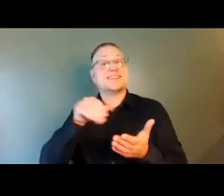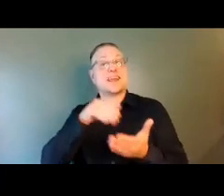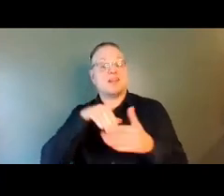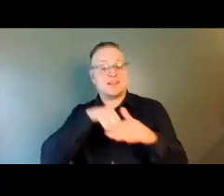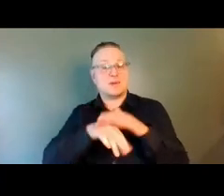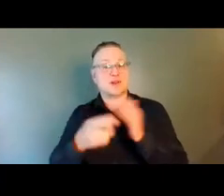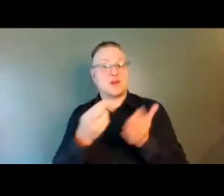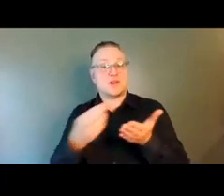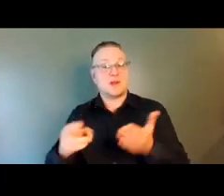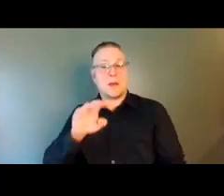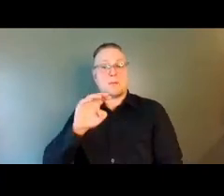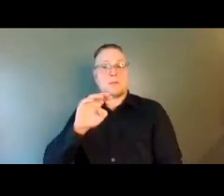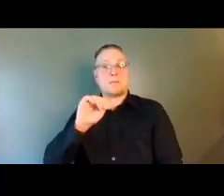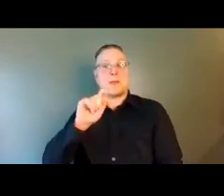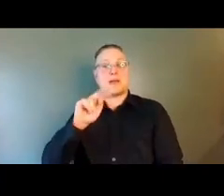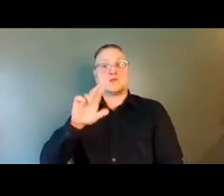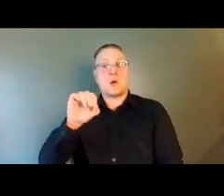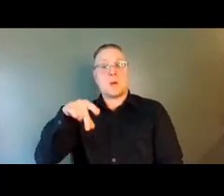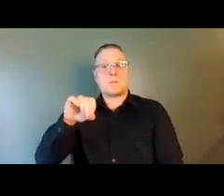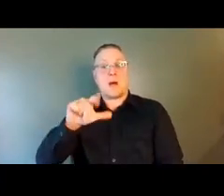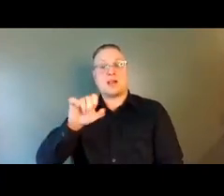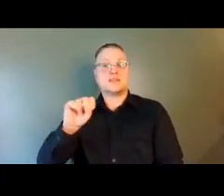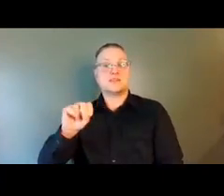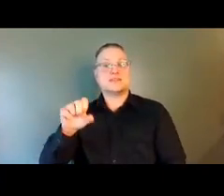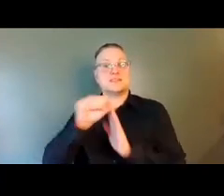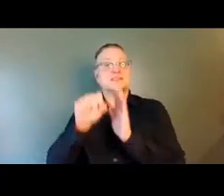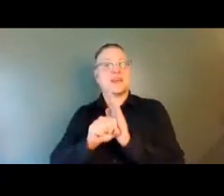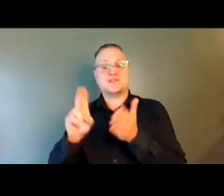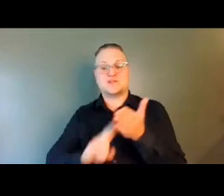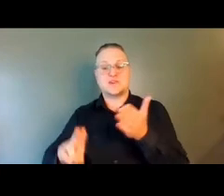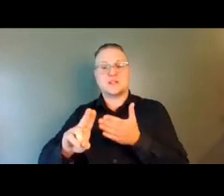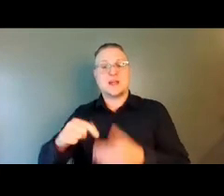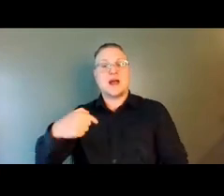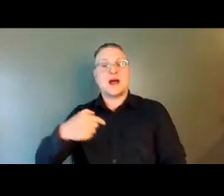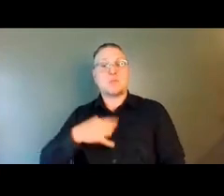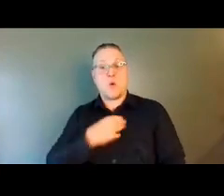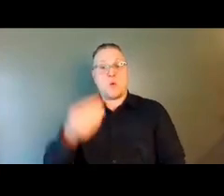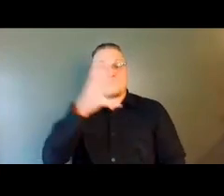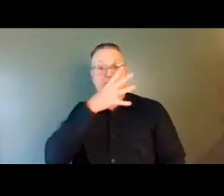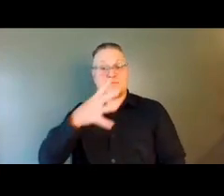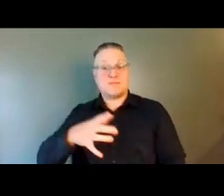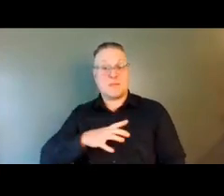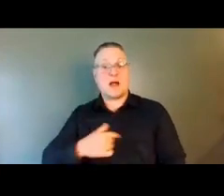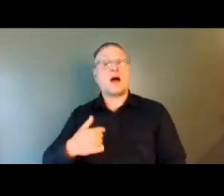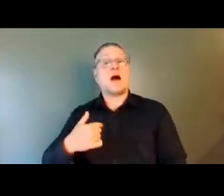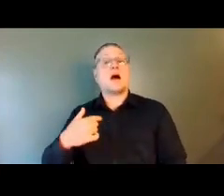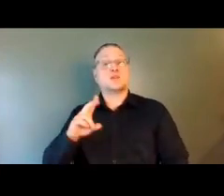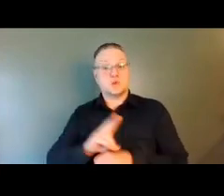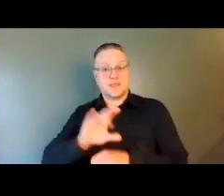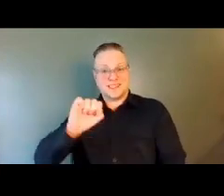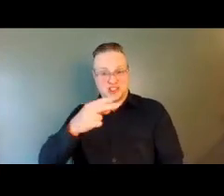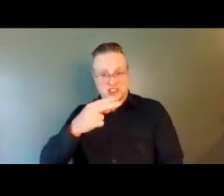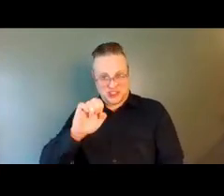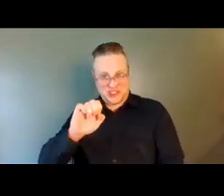female. My preferred pronouns are she, her, and hers. I have dark red hair pulled up into a messy bun and have my headset